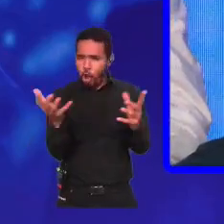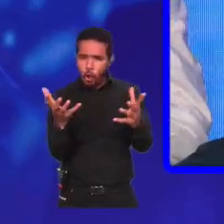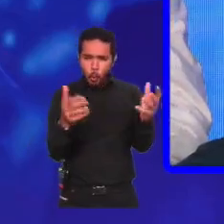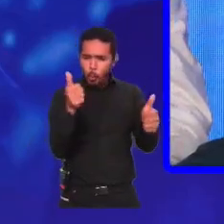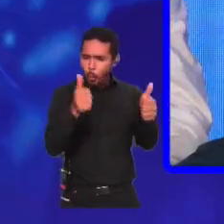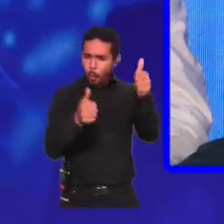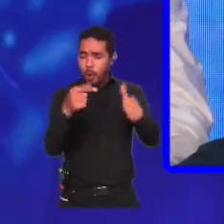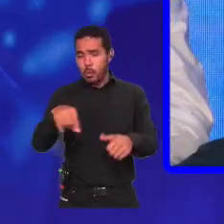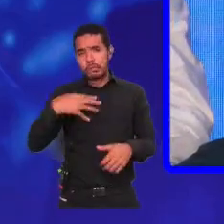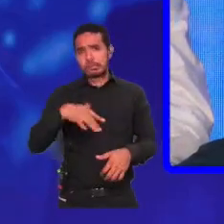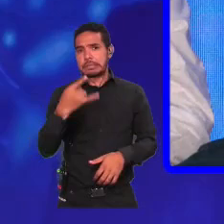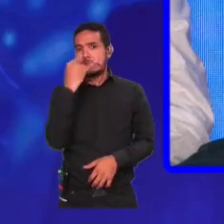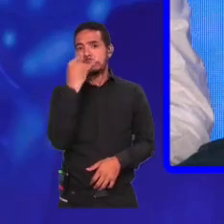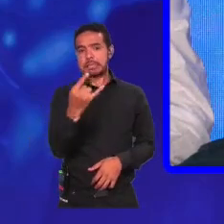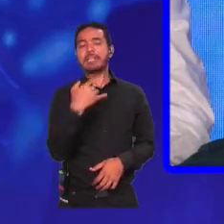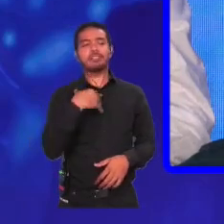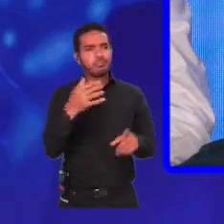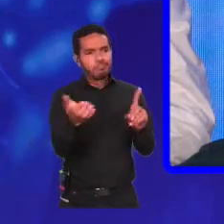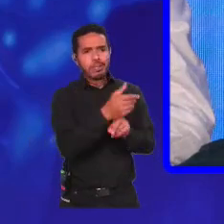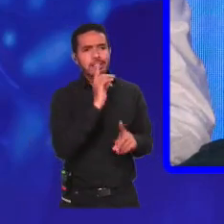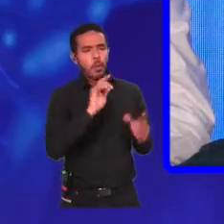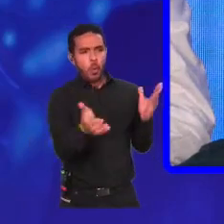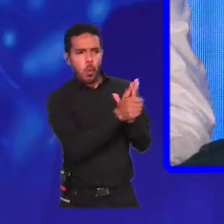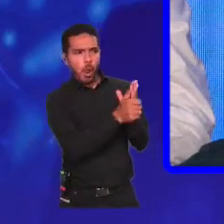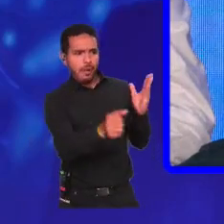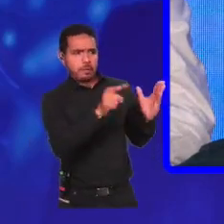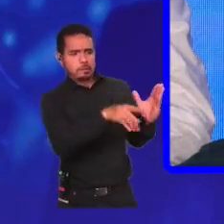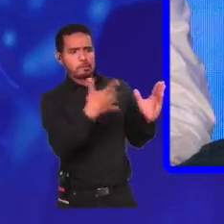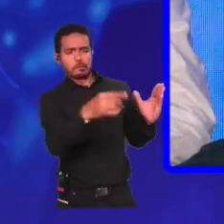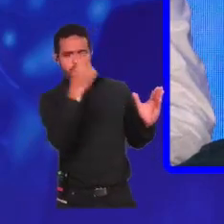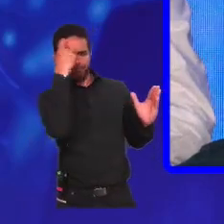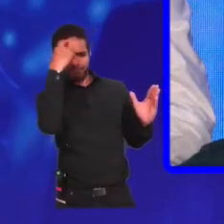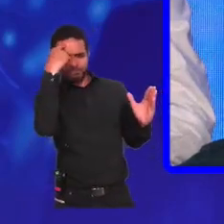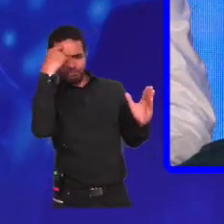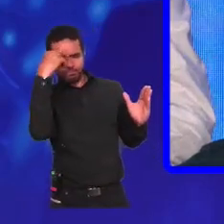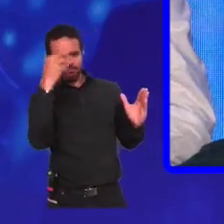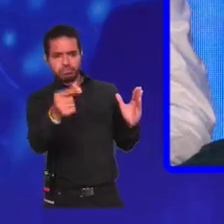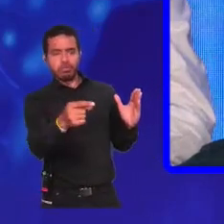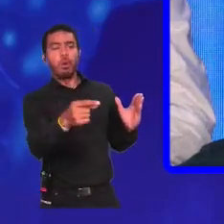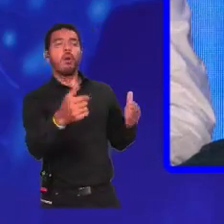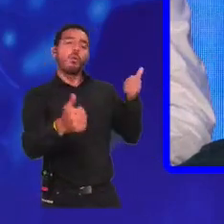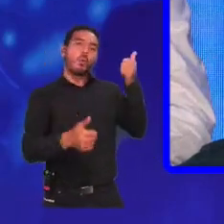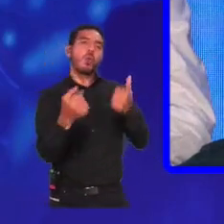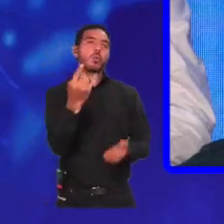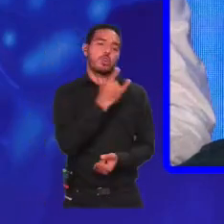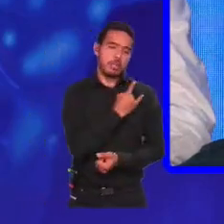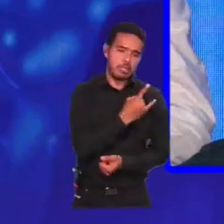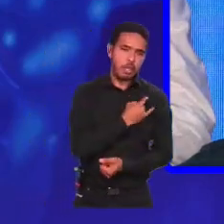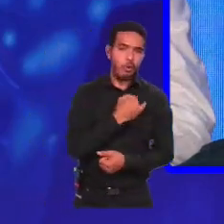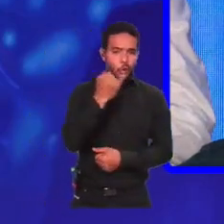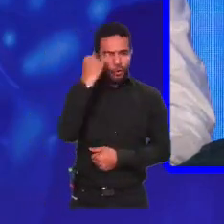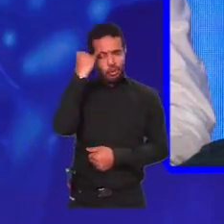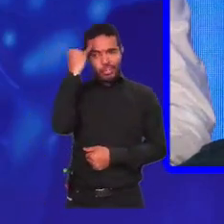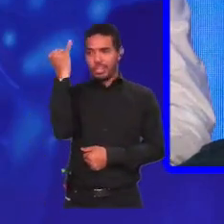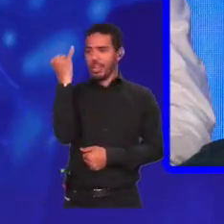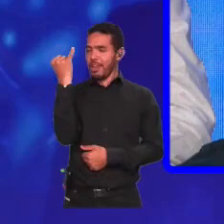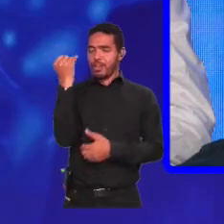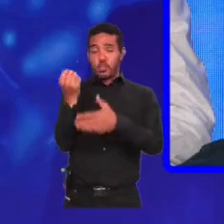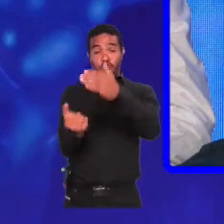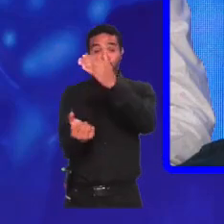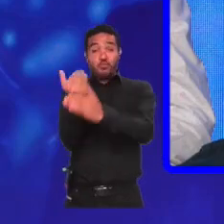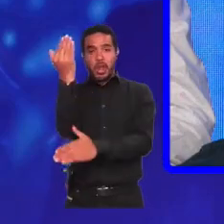next talent, especially emerging talent coming out of university, fresh ideas, new art